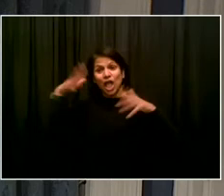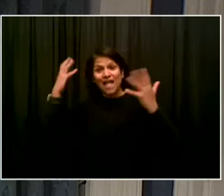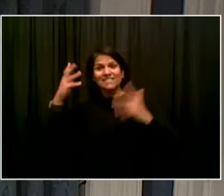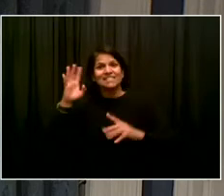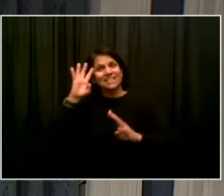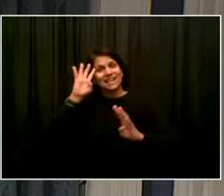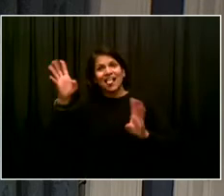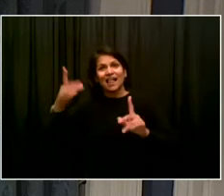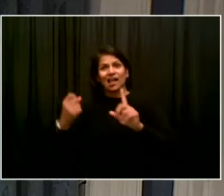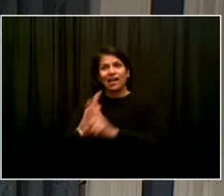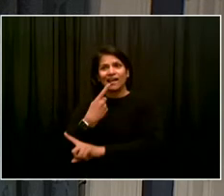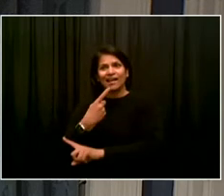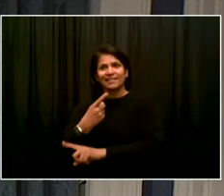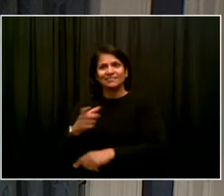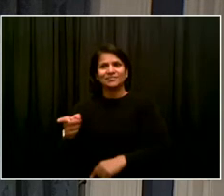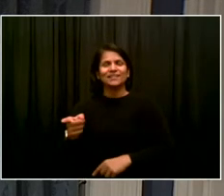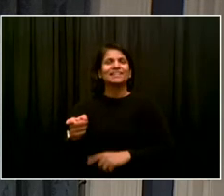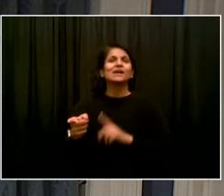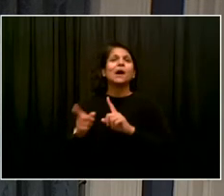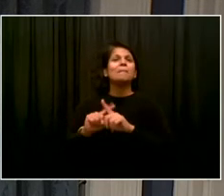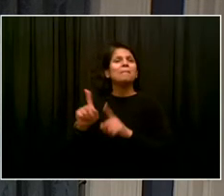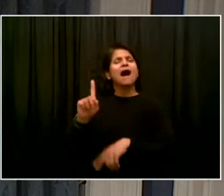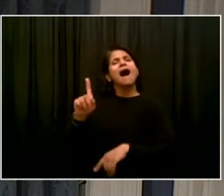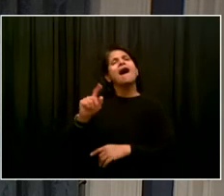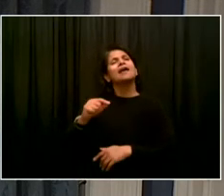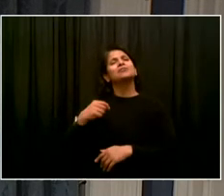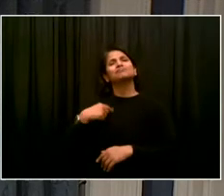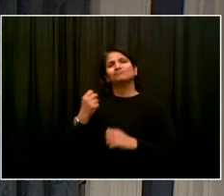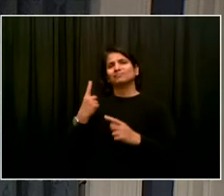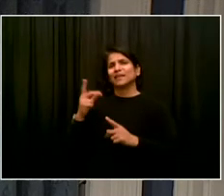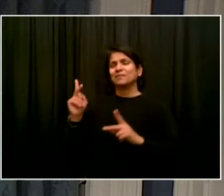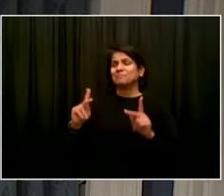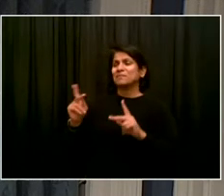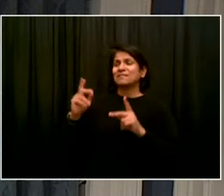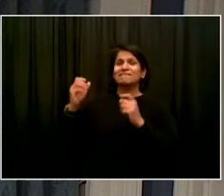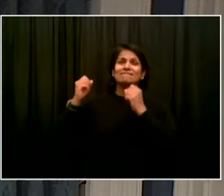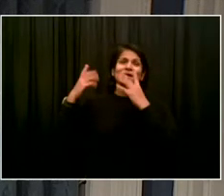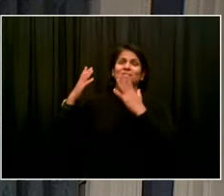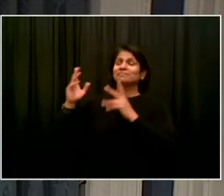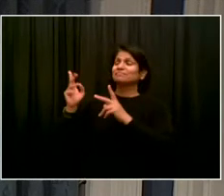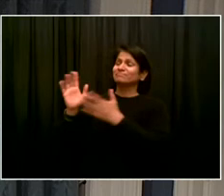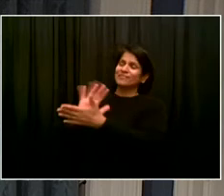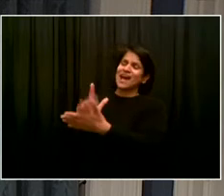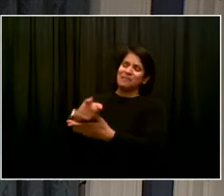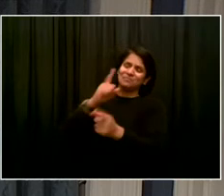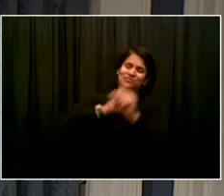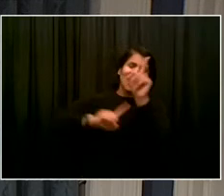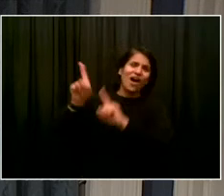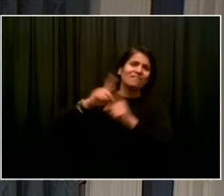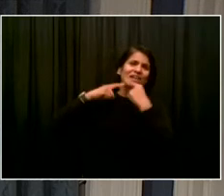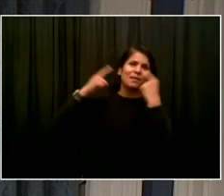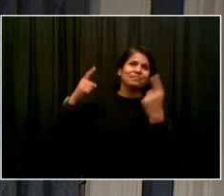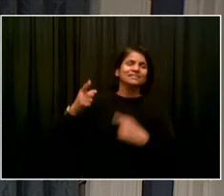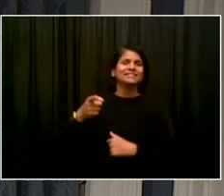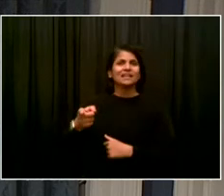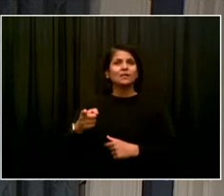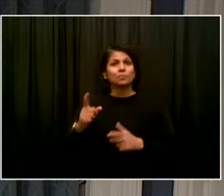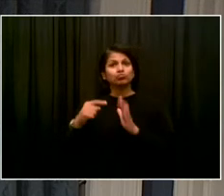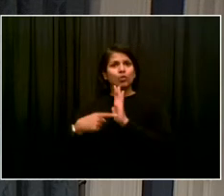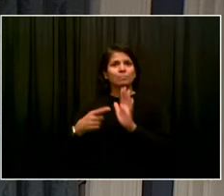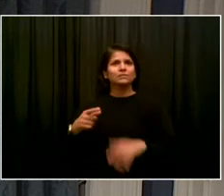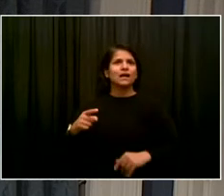very famous works, but I want to make sure everyone goes back and looks at the role you played in Portlandia. Oh, Portland! I thought you were going to